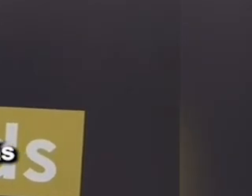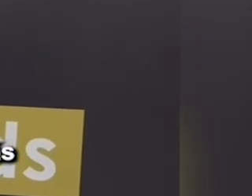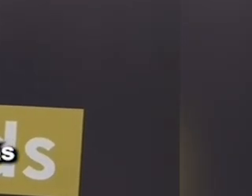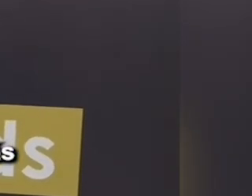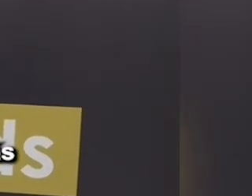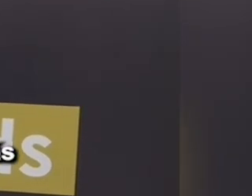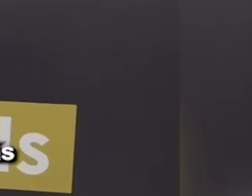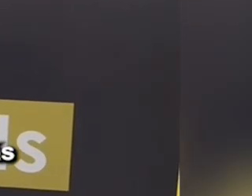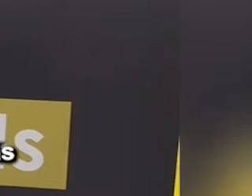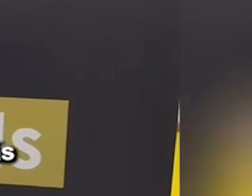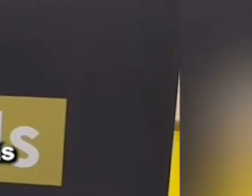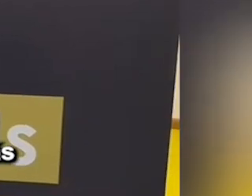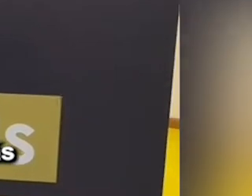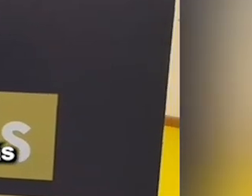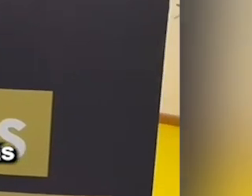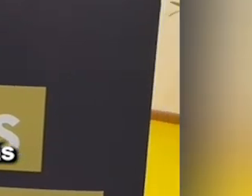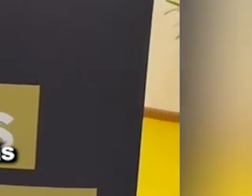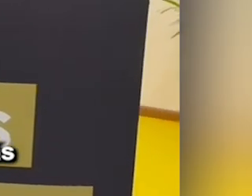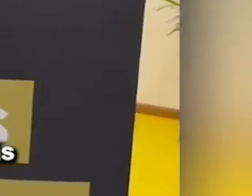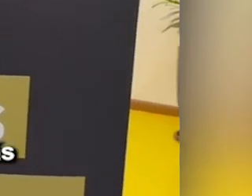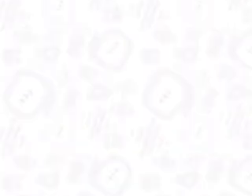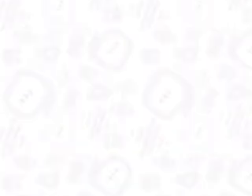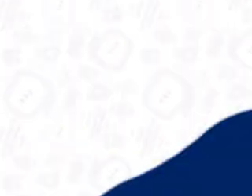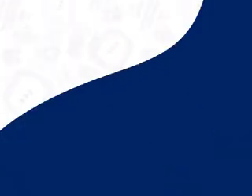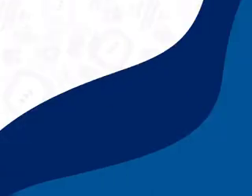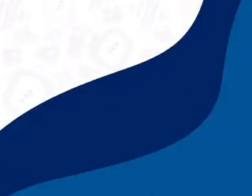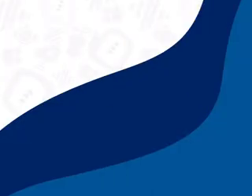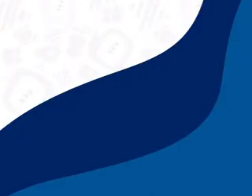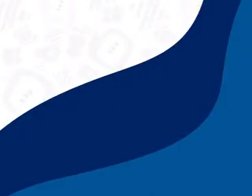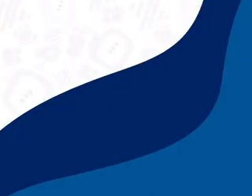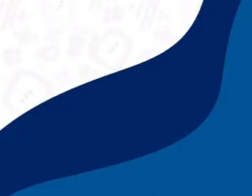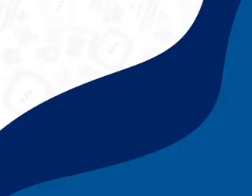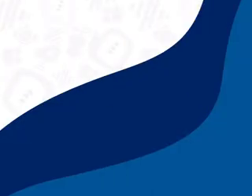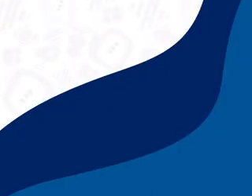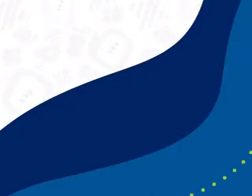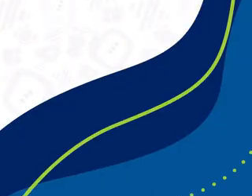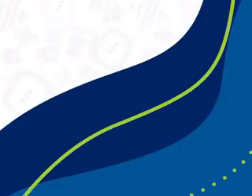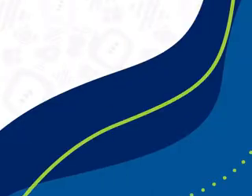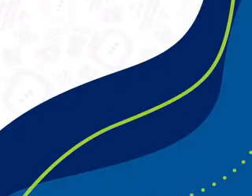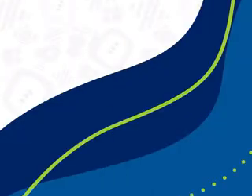prize for the Entrepreneur and Engage University.